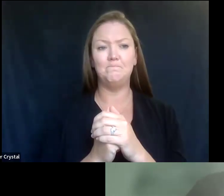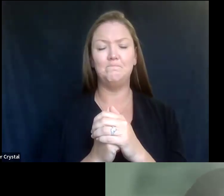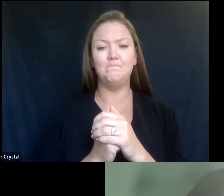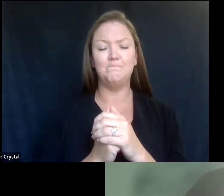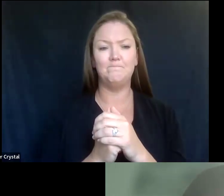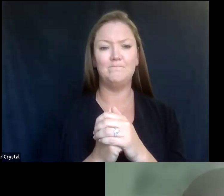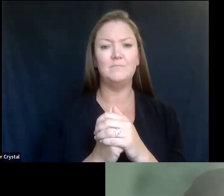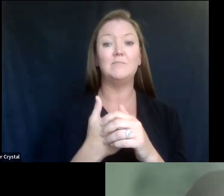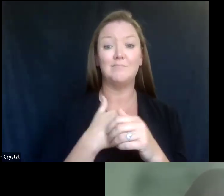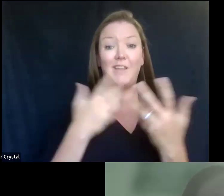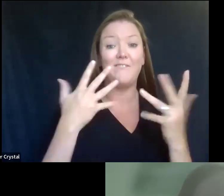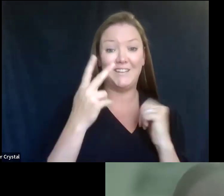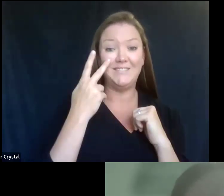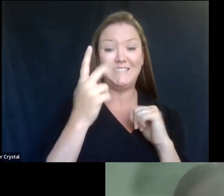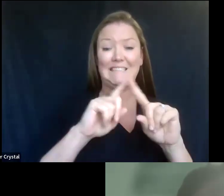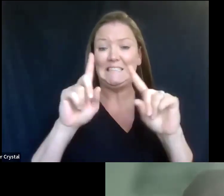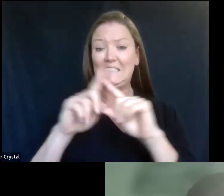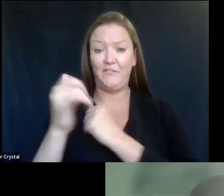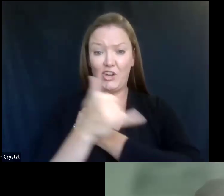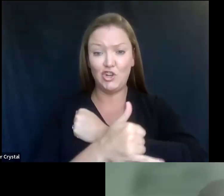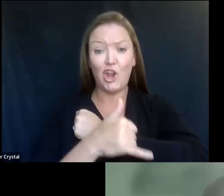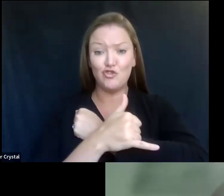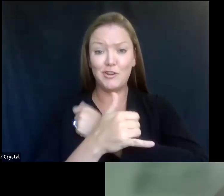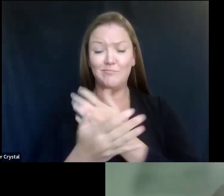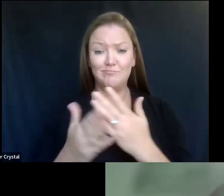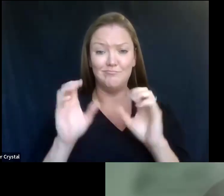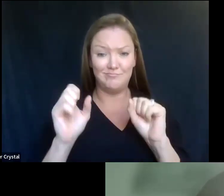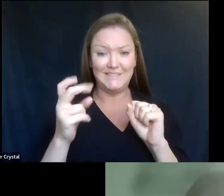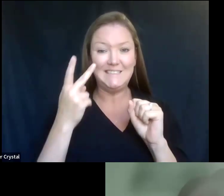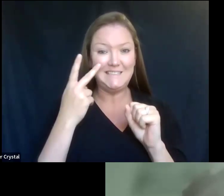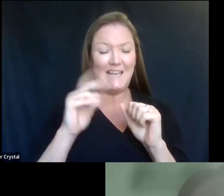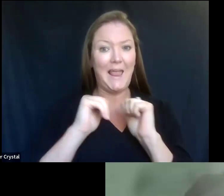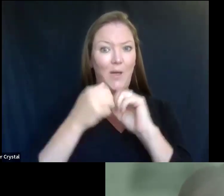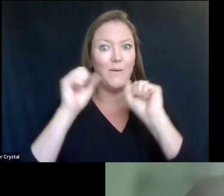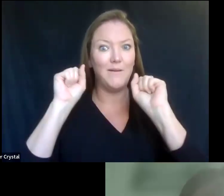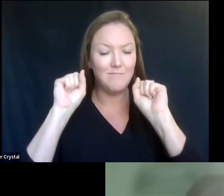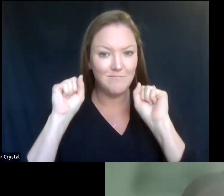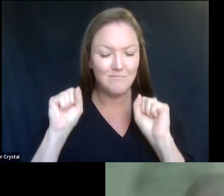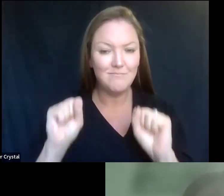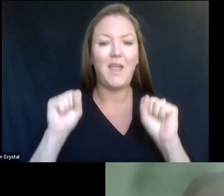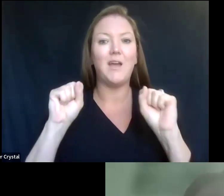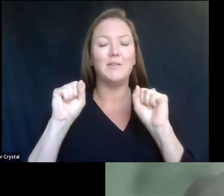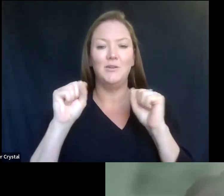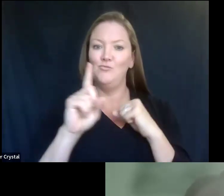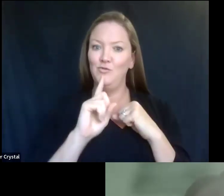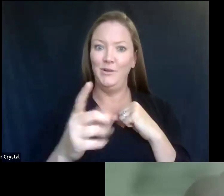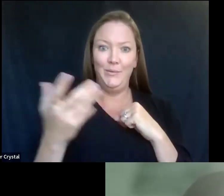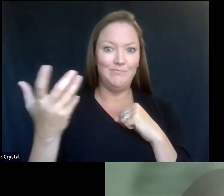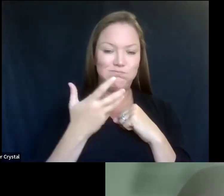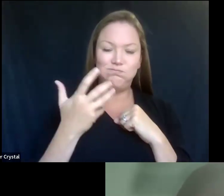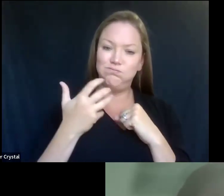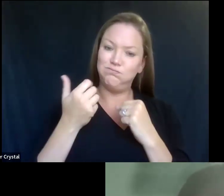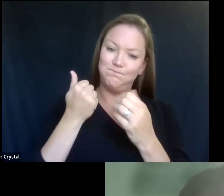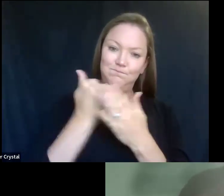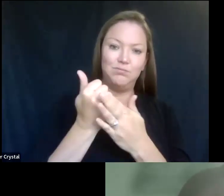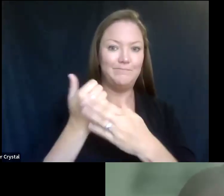actually seen this in different countries that how it could actually be a force multiplier for